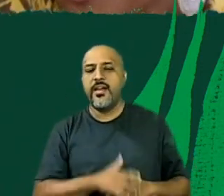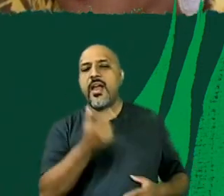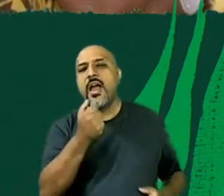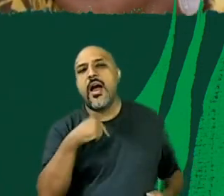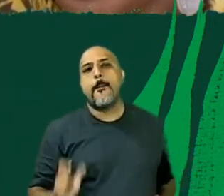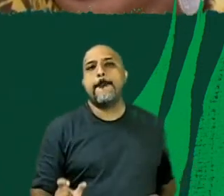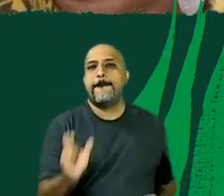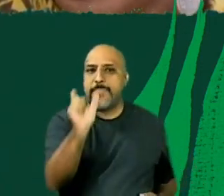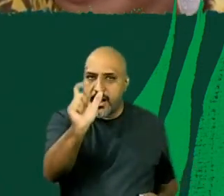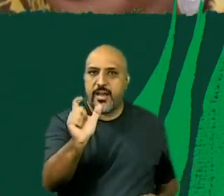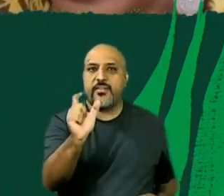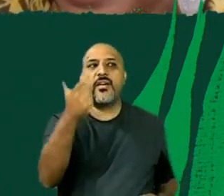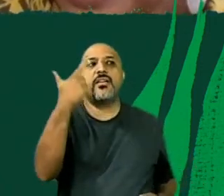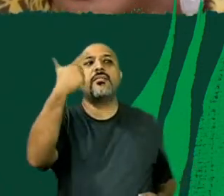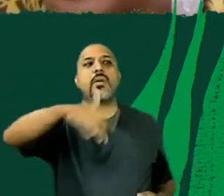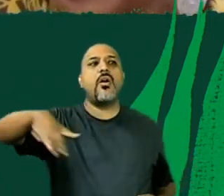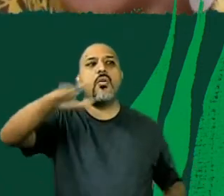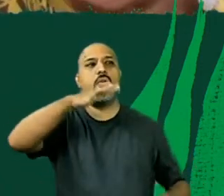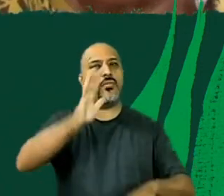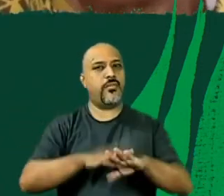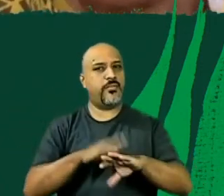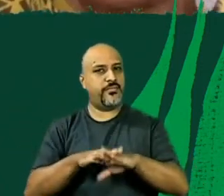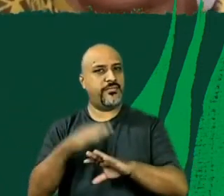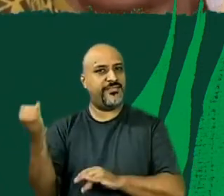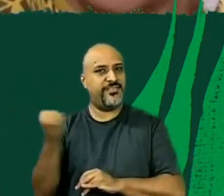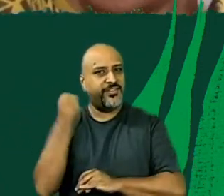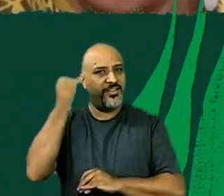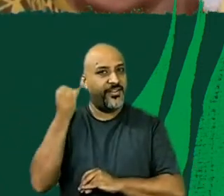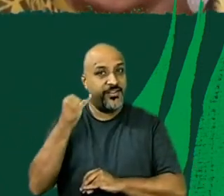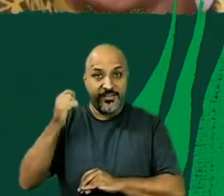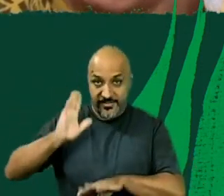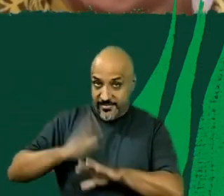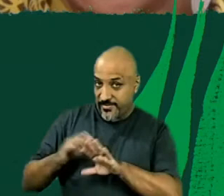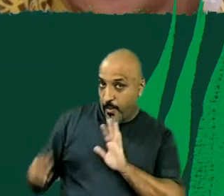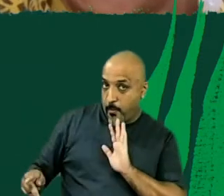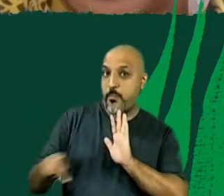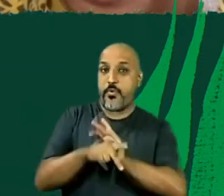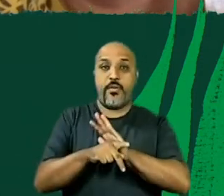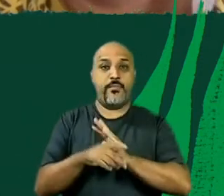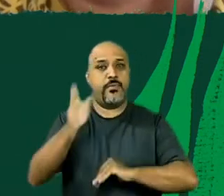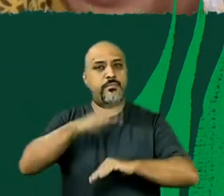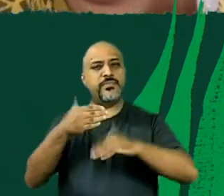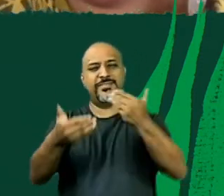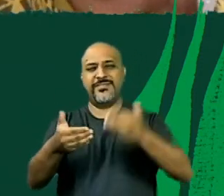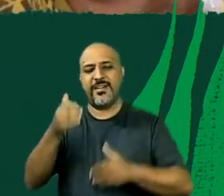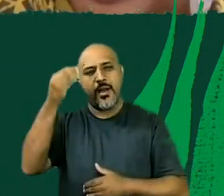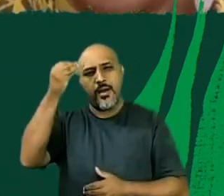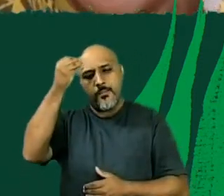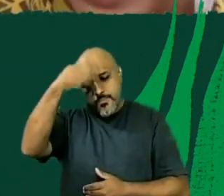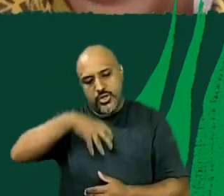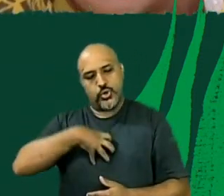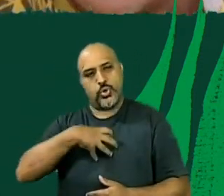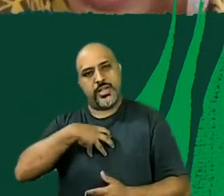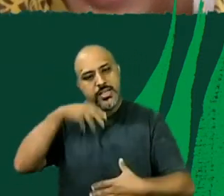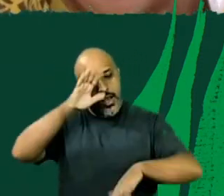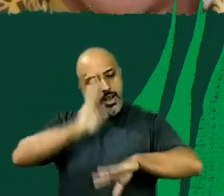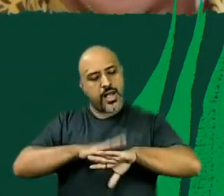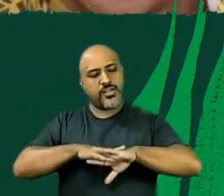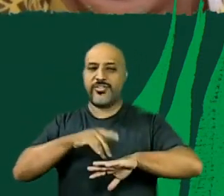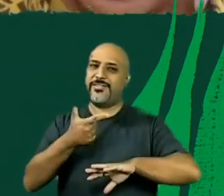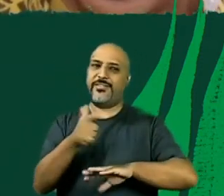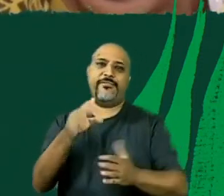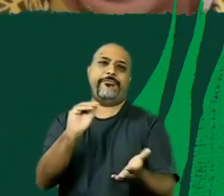your own personality that's missing because you don't know how they created